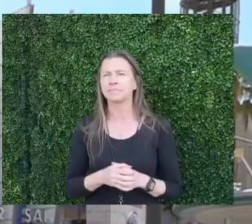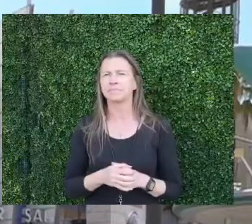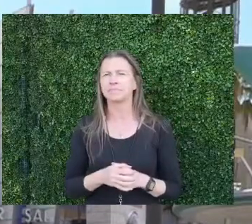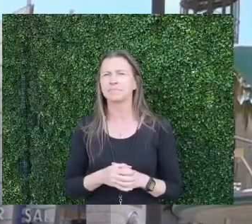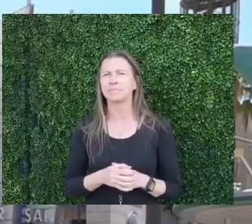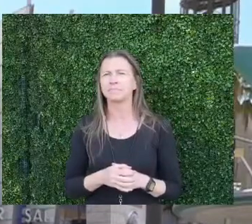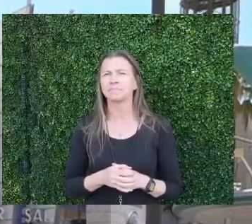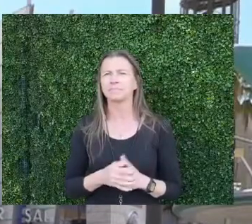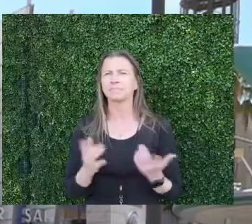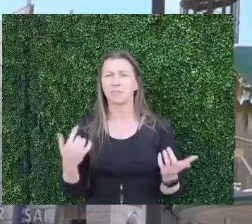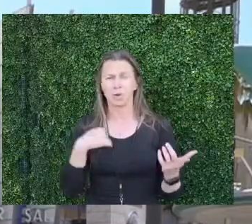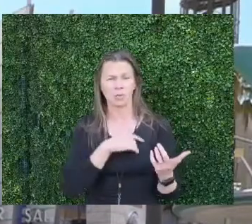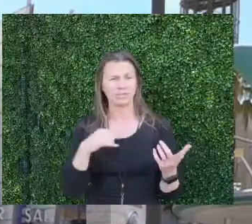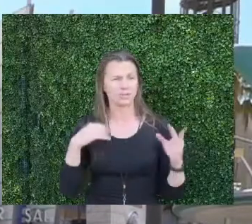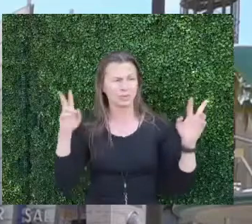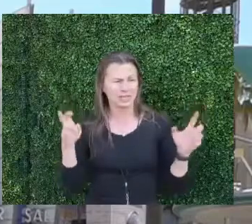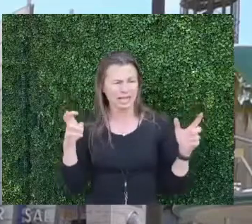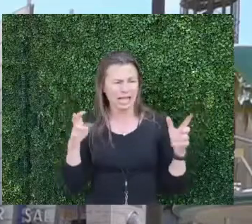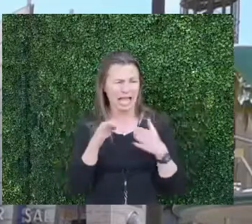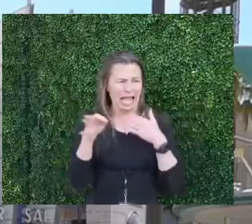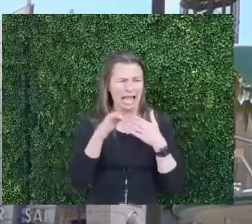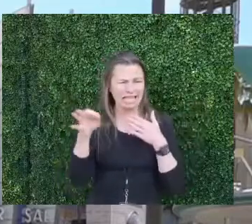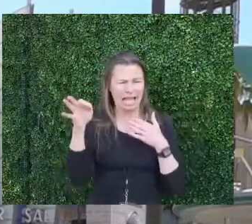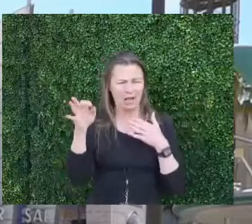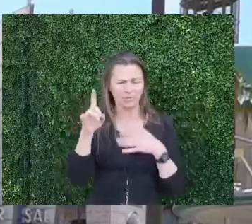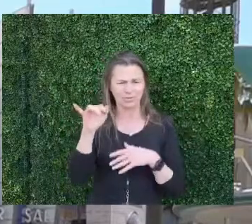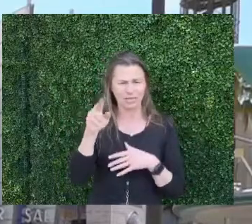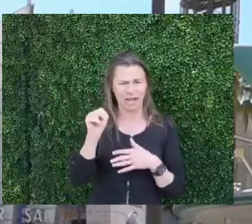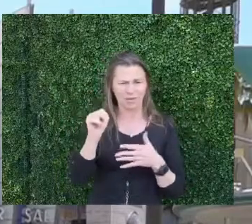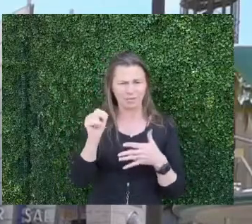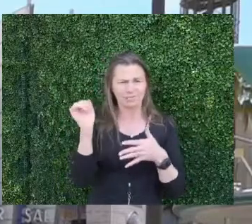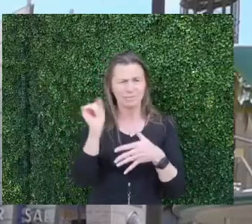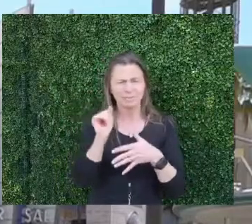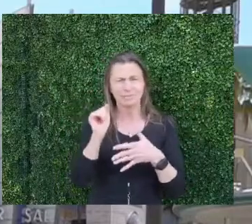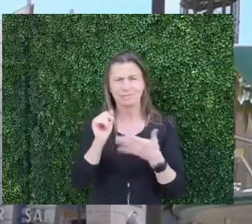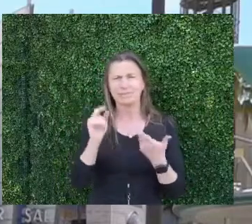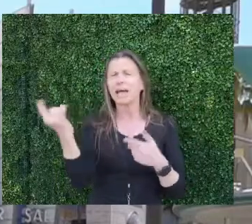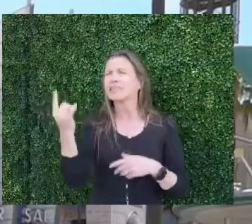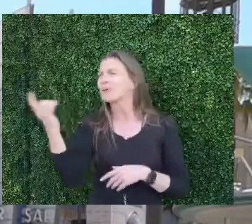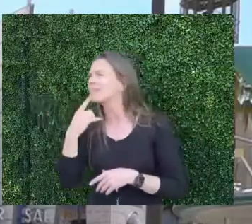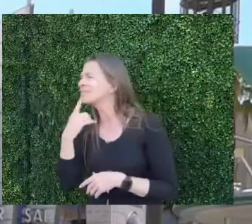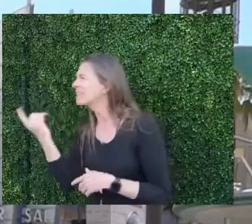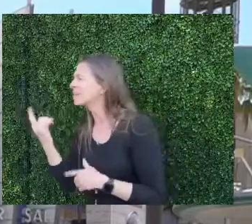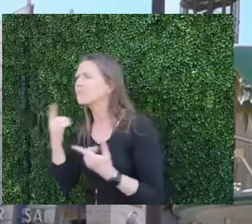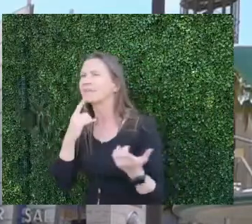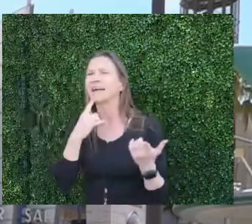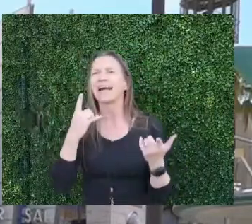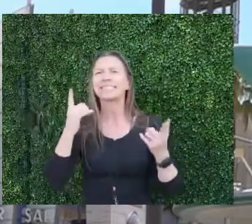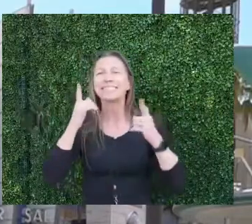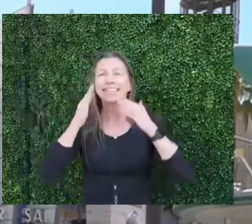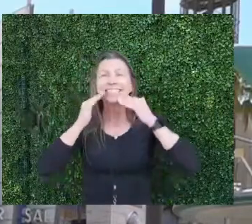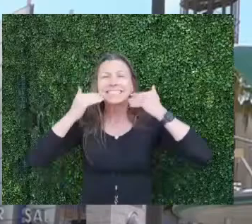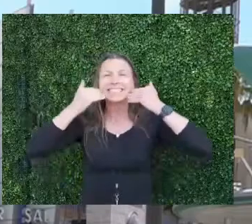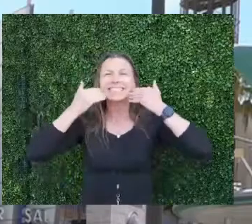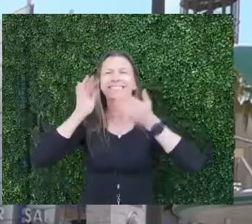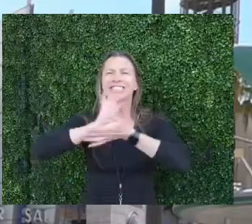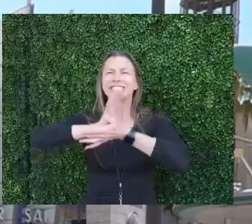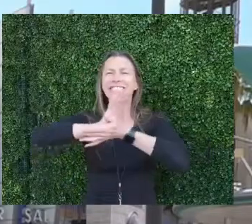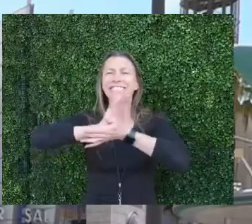So we doing a countdown? What? Yeah. Somebody say something. Someone say something. On the count of 3, say cheese.